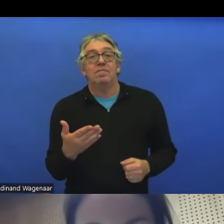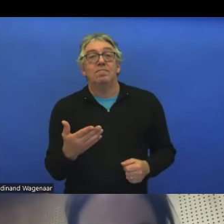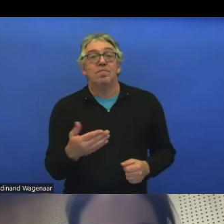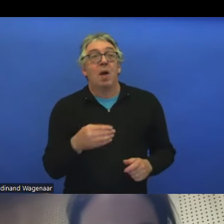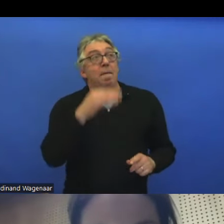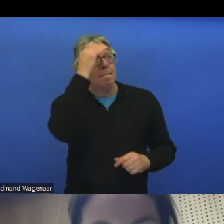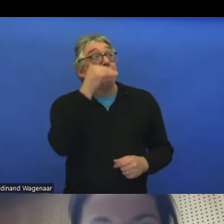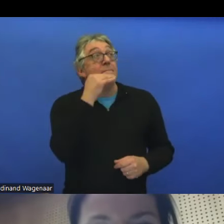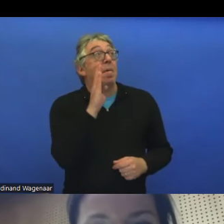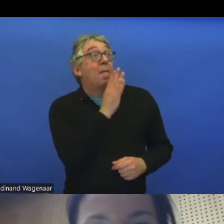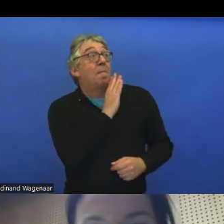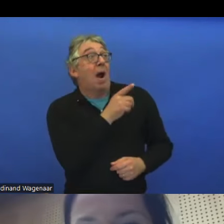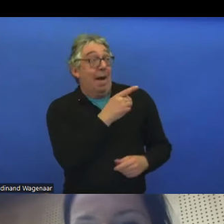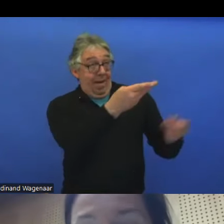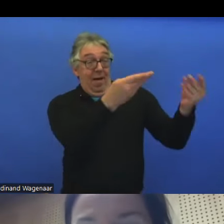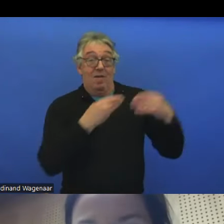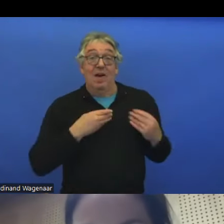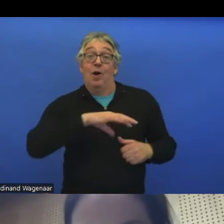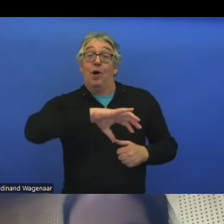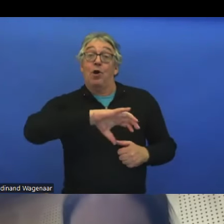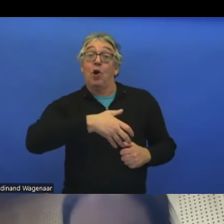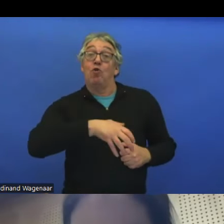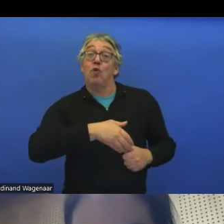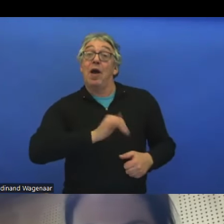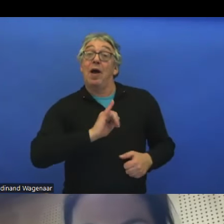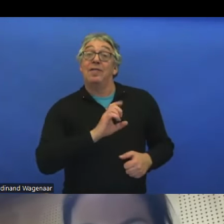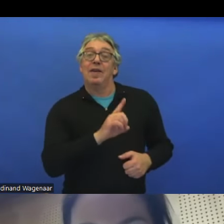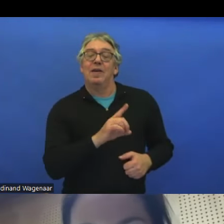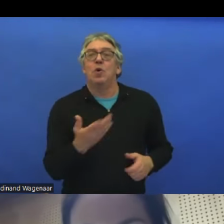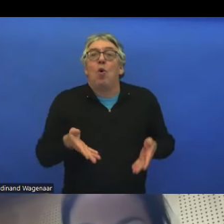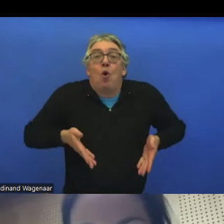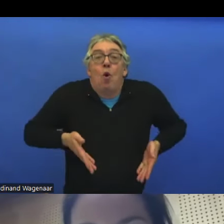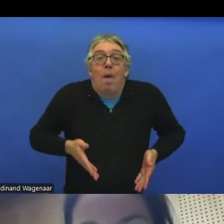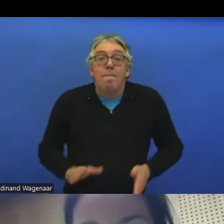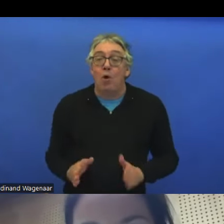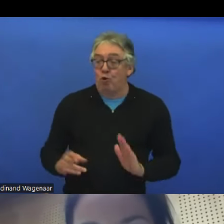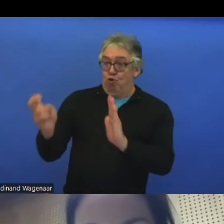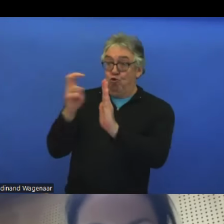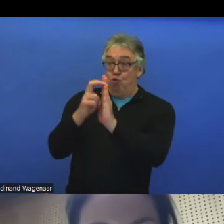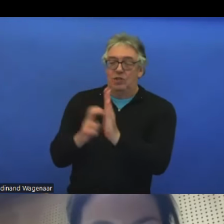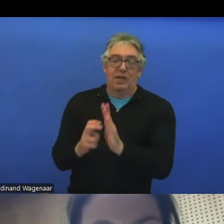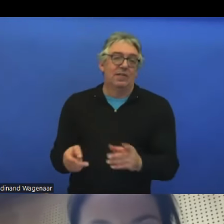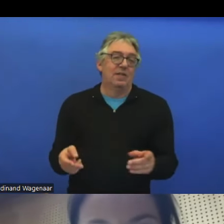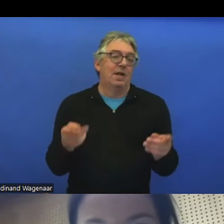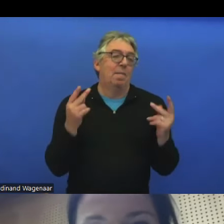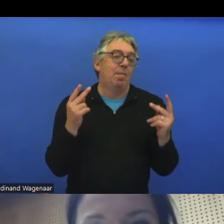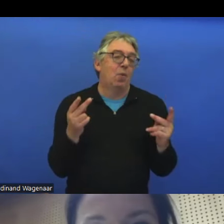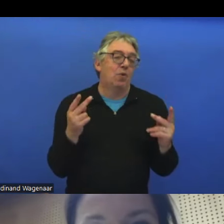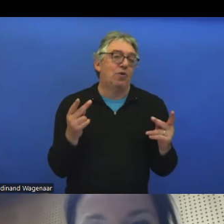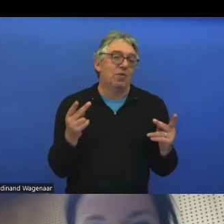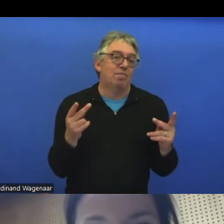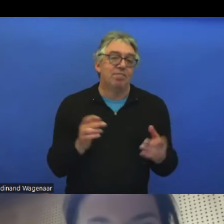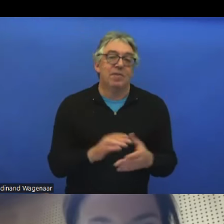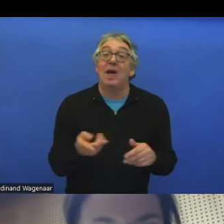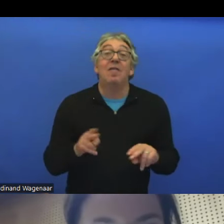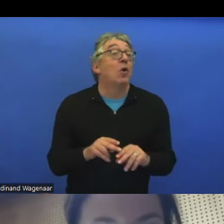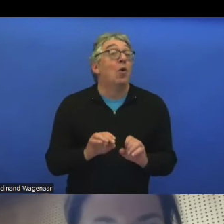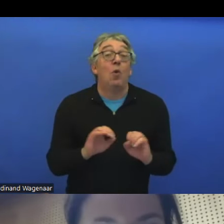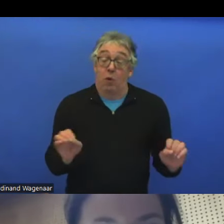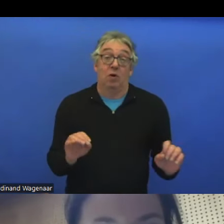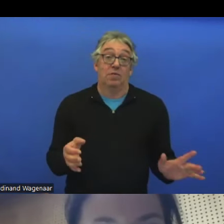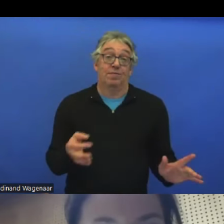is eligible for. So that's why birth registration is very important in order to prevent risks of statelessness. Can we go to the next one,